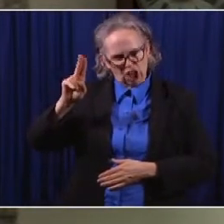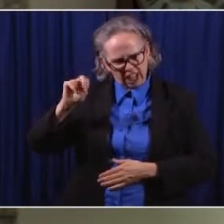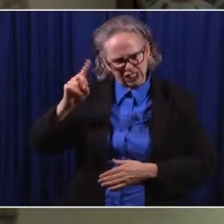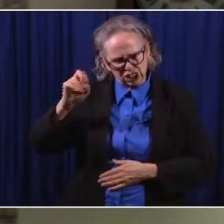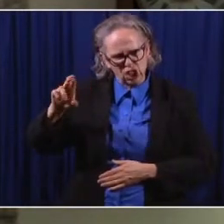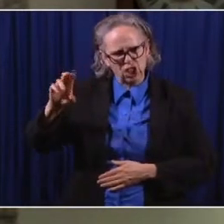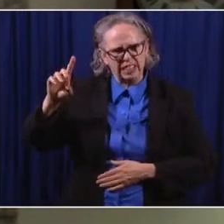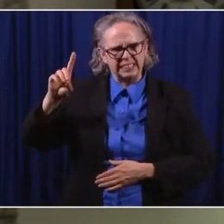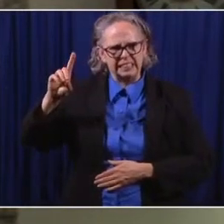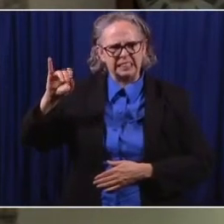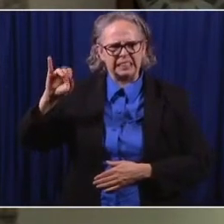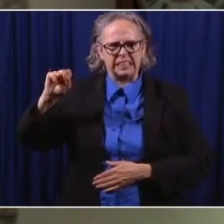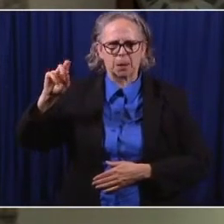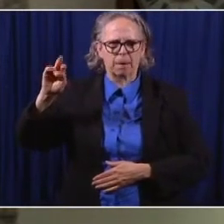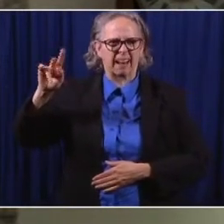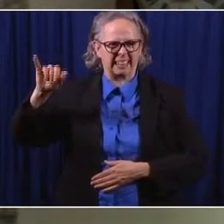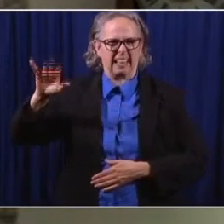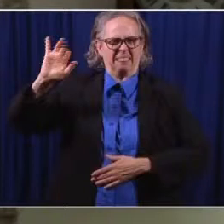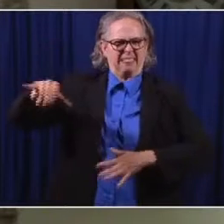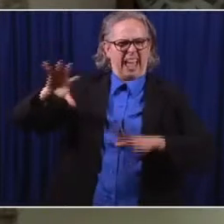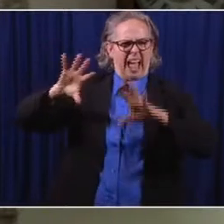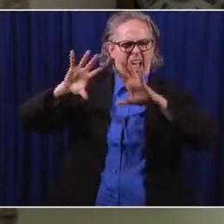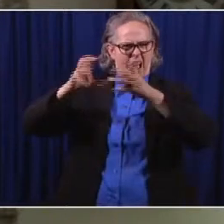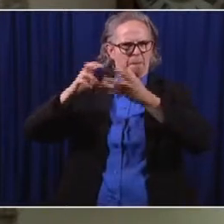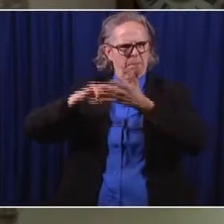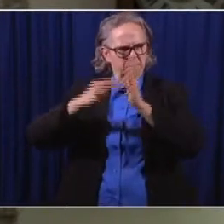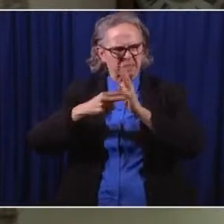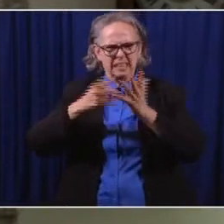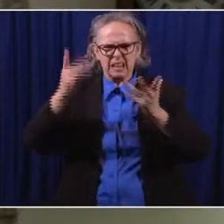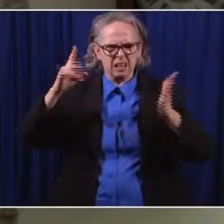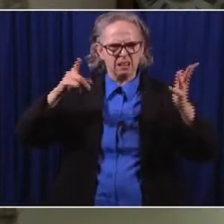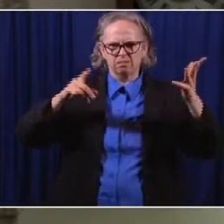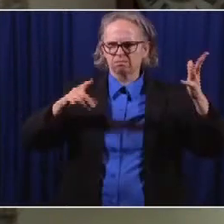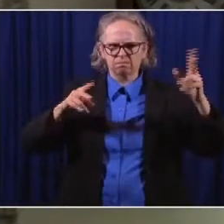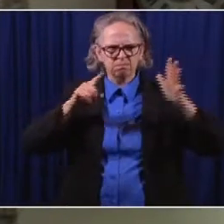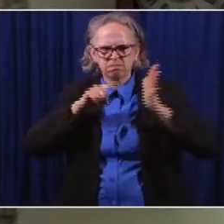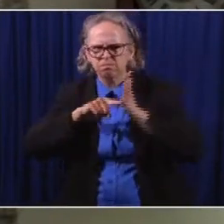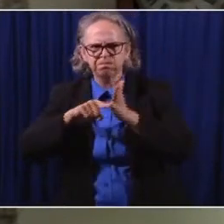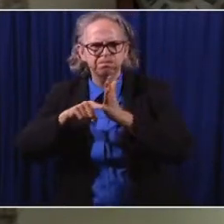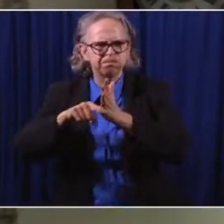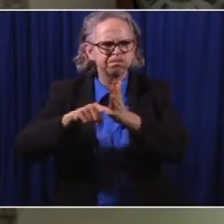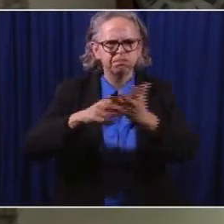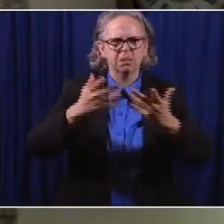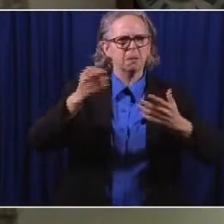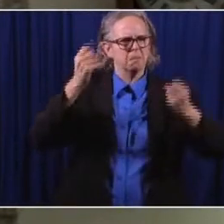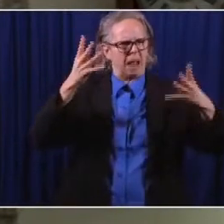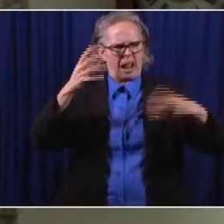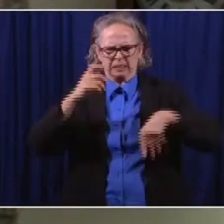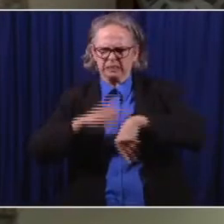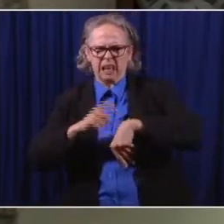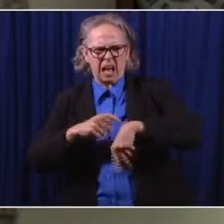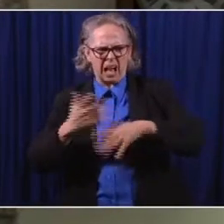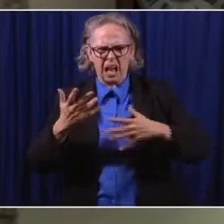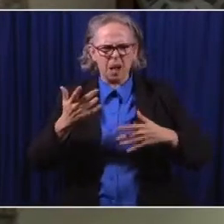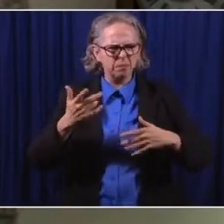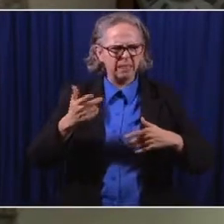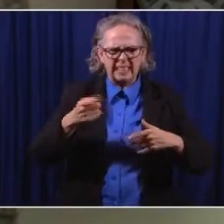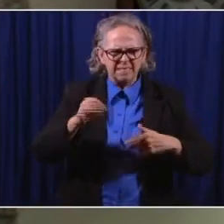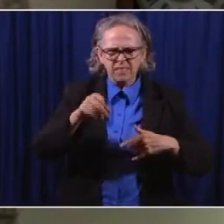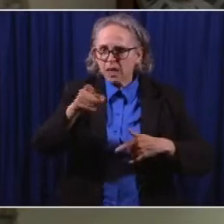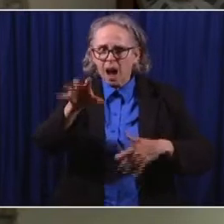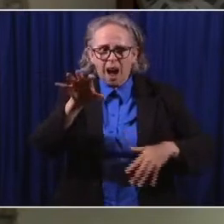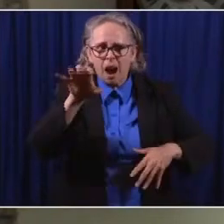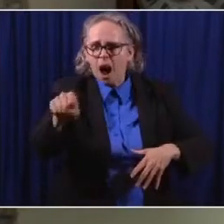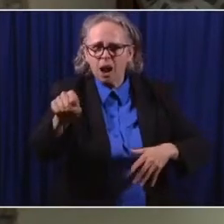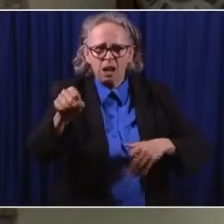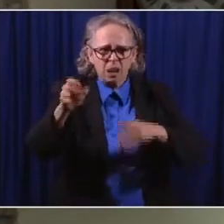week as we see violence in our cities. I've said, look, one of the things we can do is increase the penalties for people who have a gun but are a